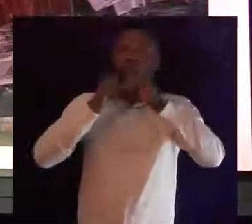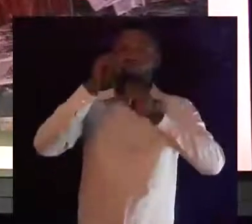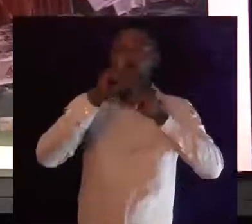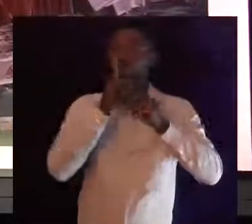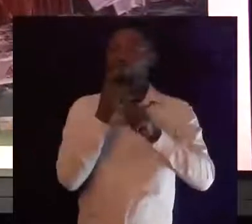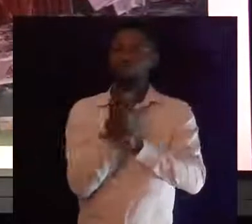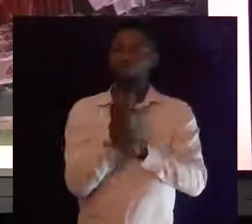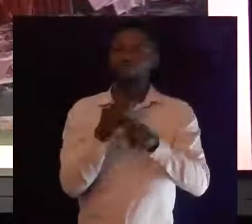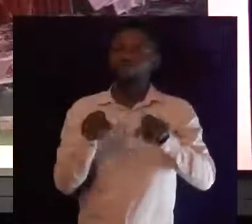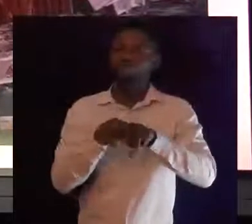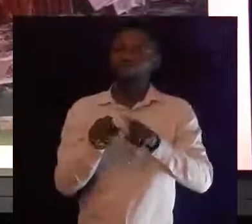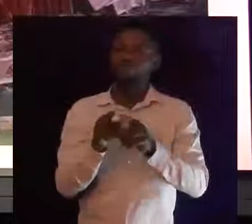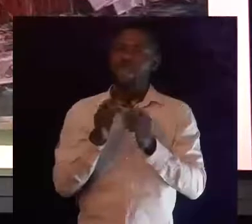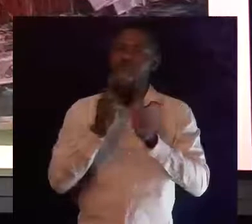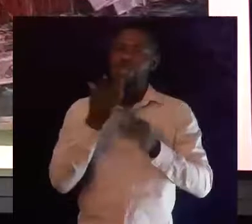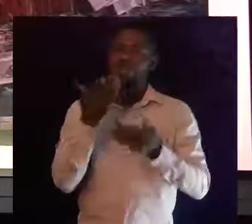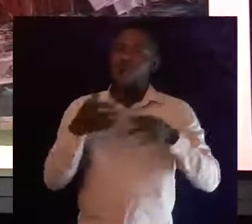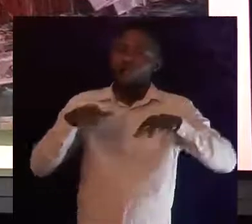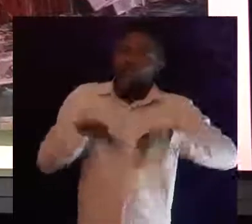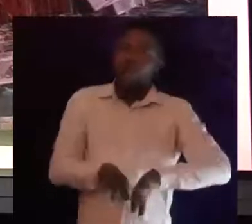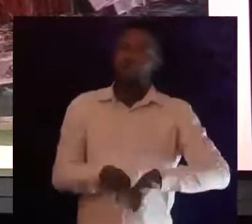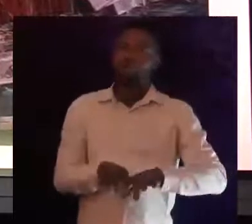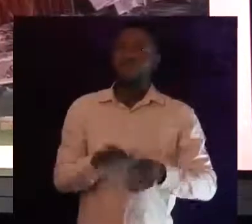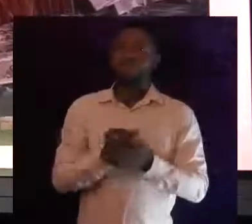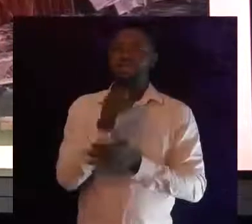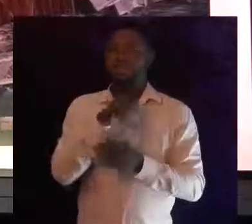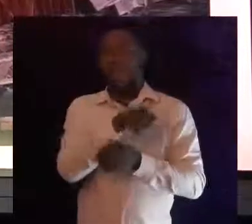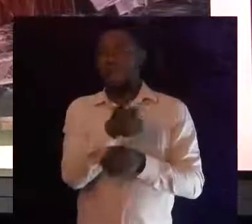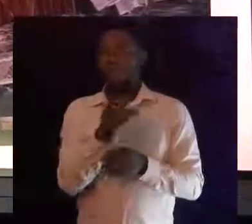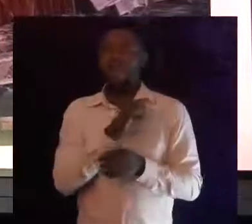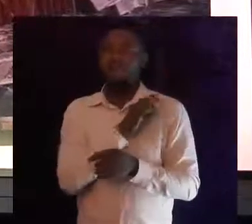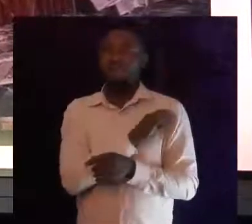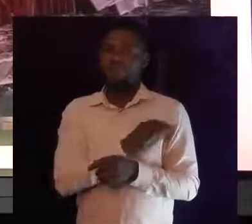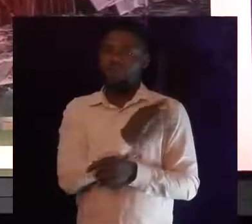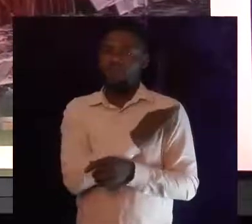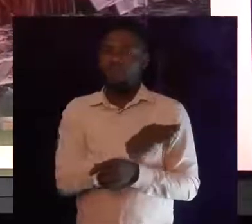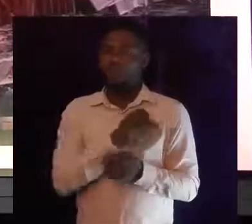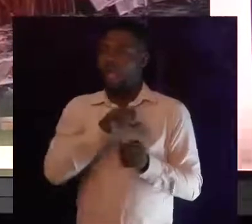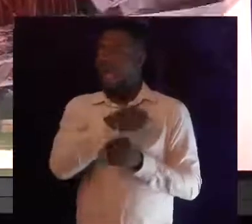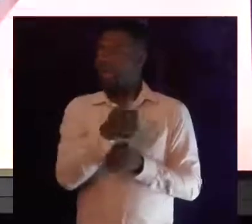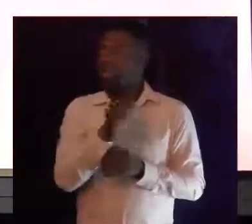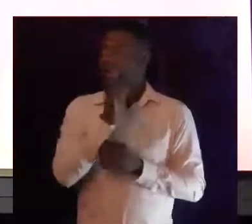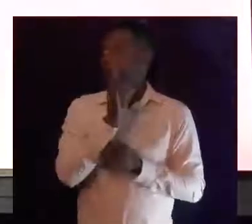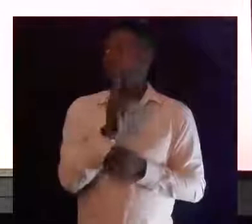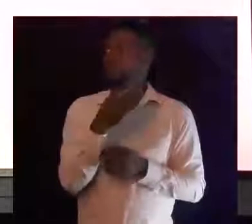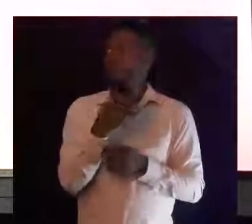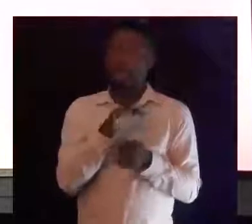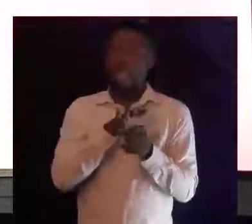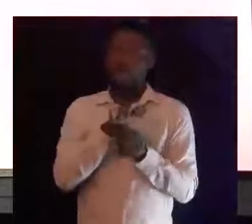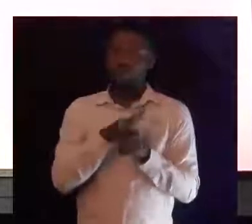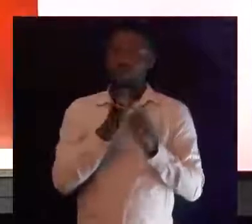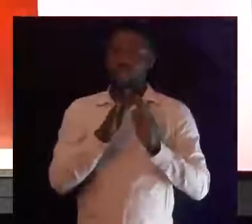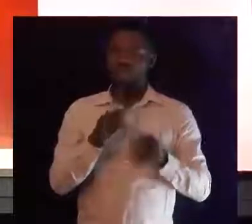is not strong enough, such house will collapse. That's another feature. Let's look at another